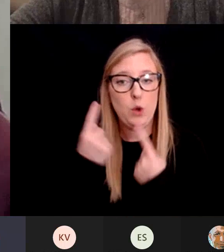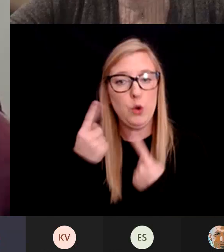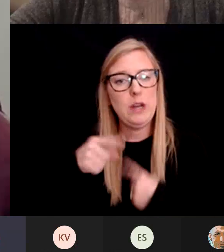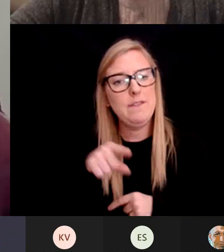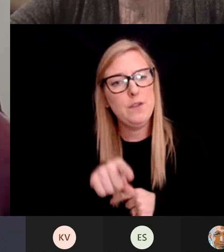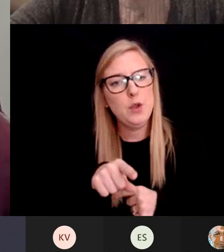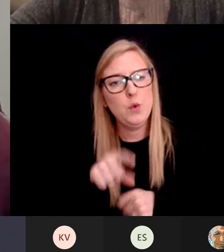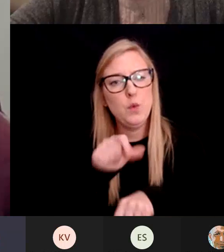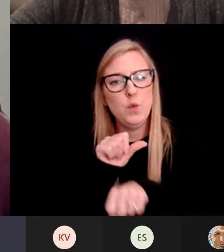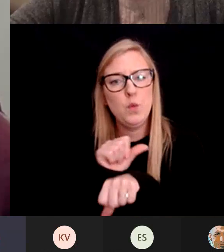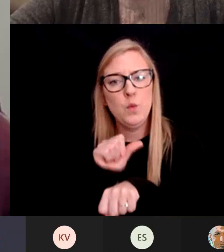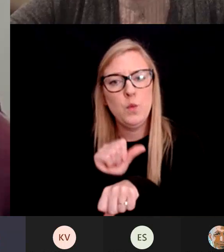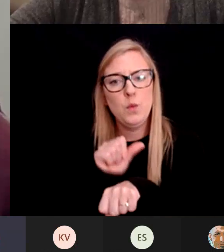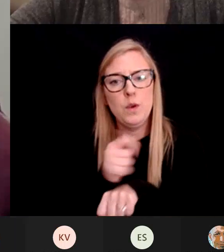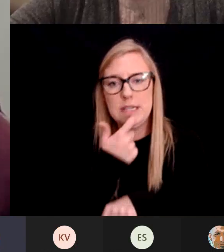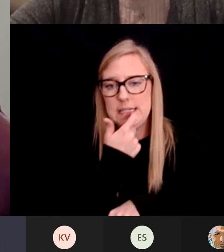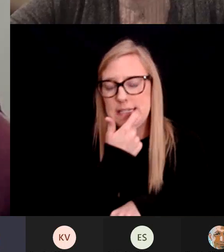worked on